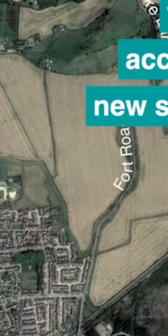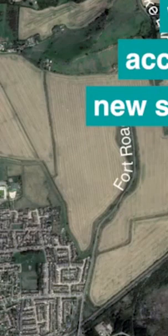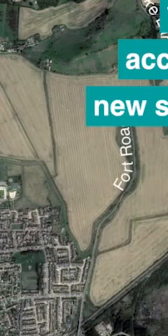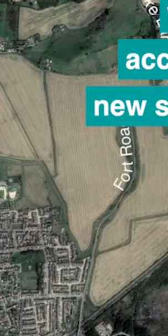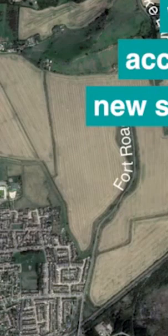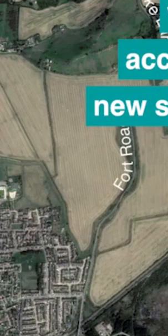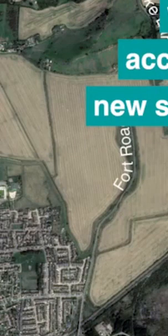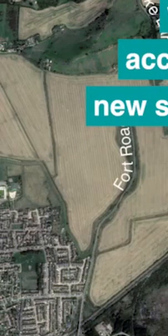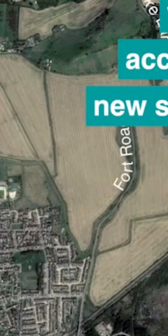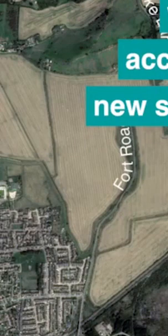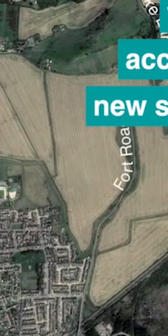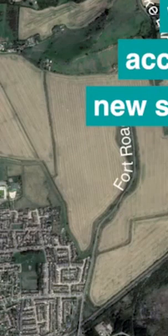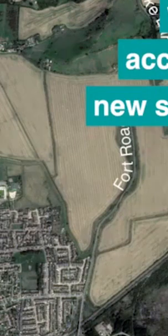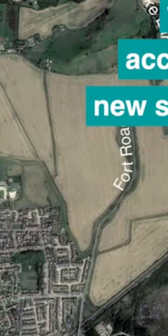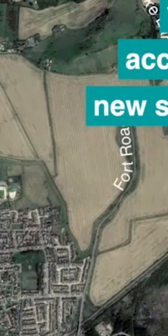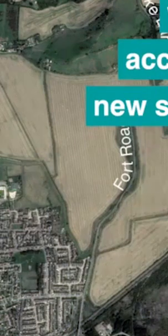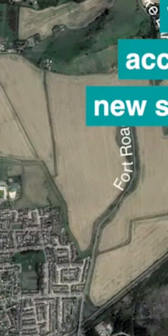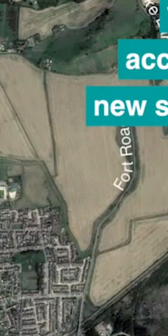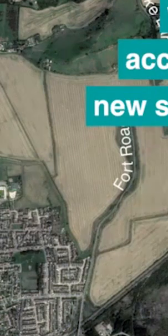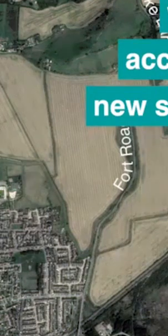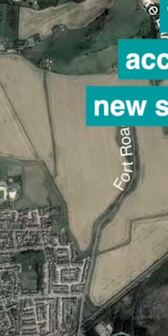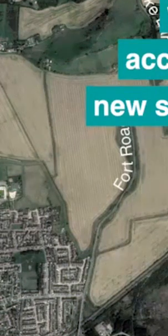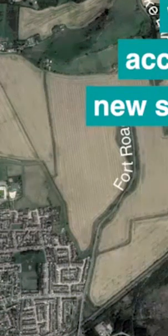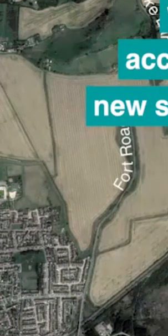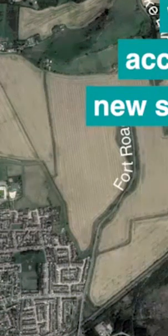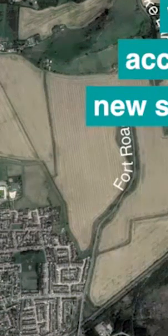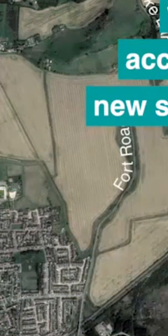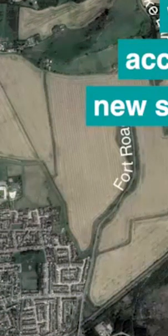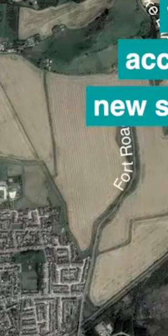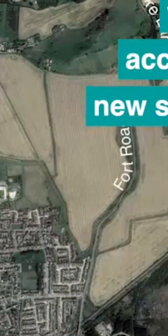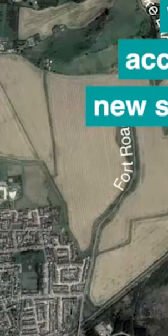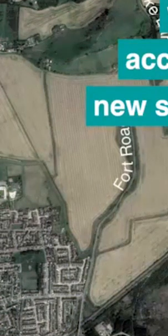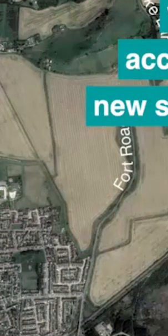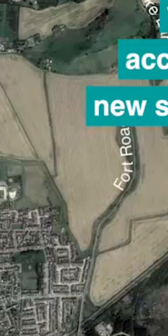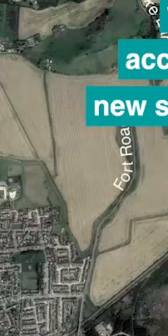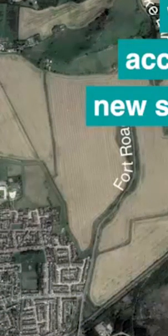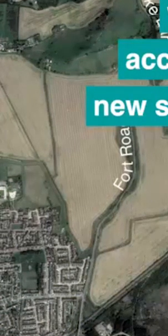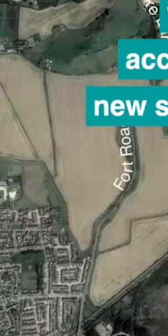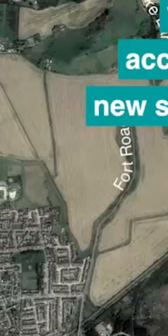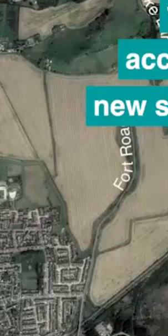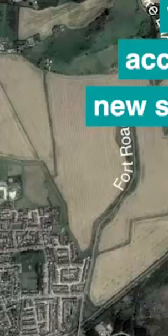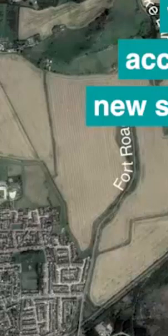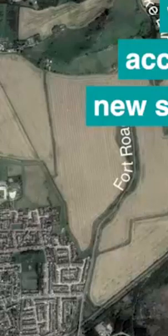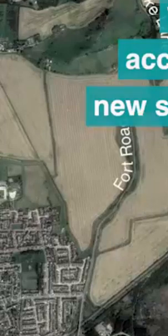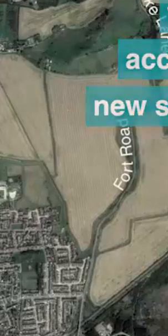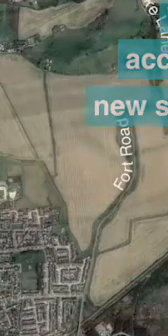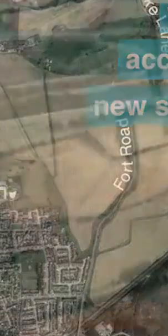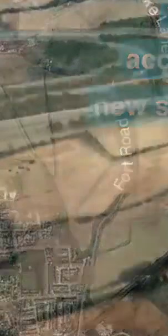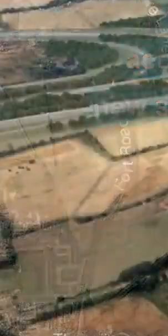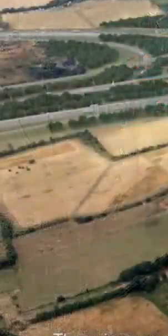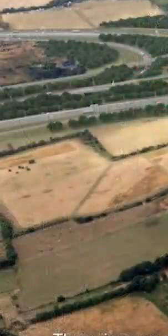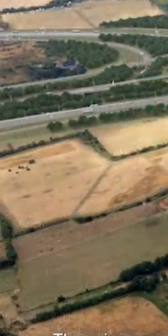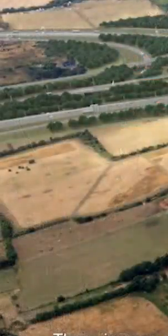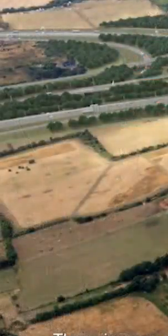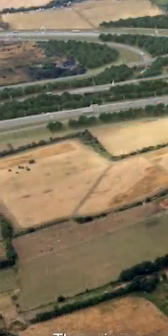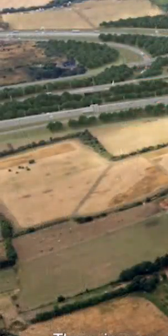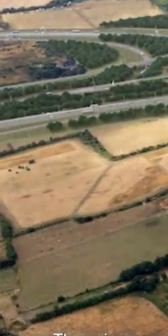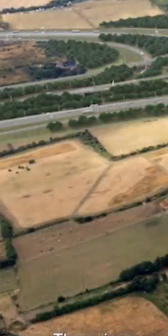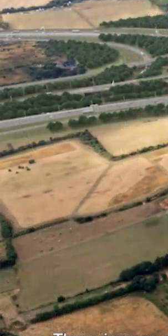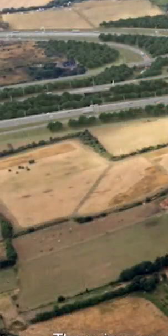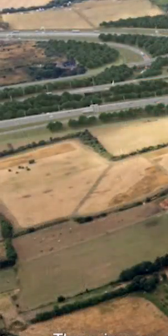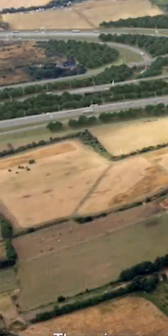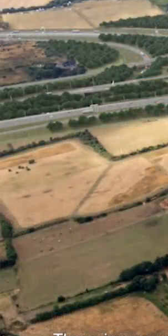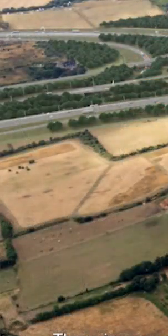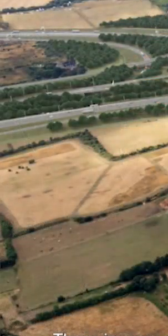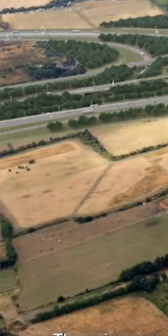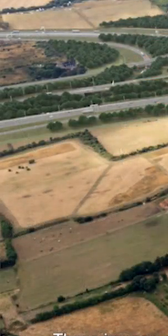be progressed. This would allow for better connectivity between Chadwell St Mary and East Tilbury. Near the